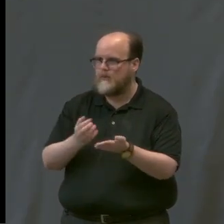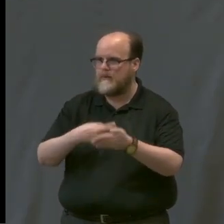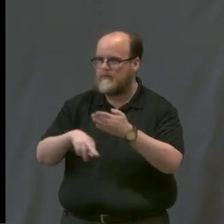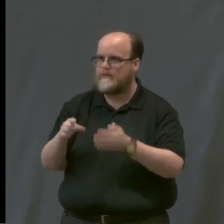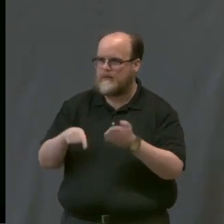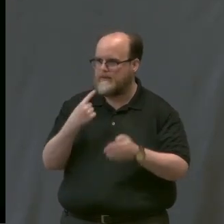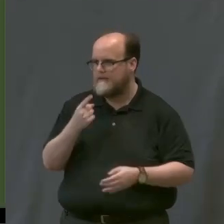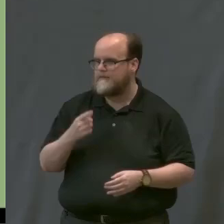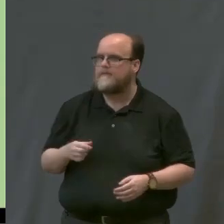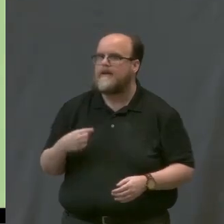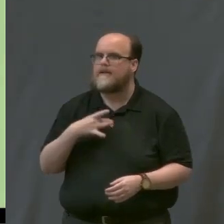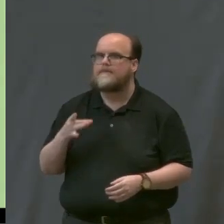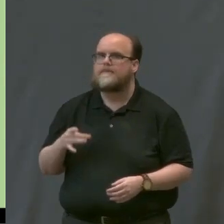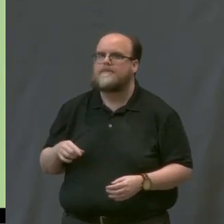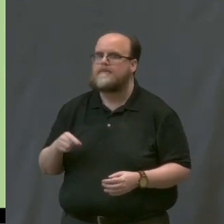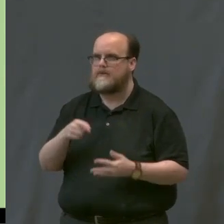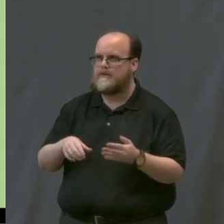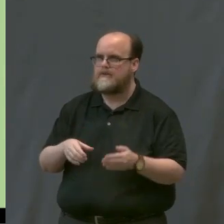says. I like her pictures.